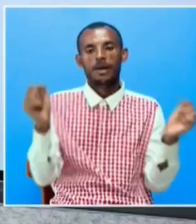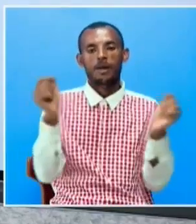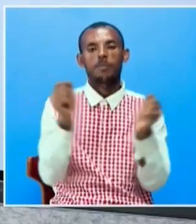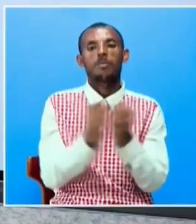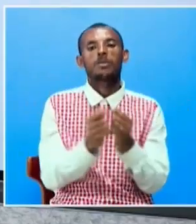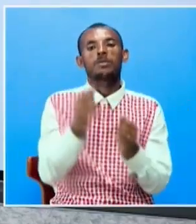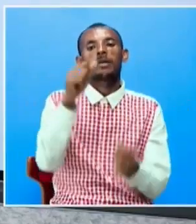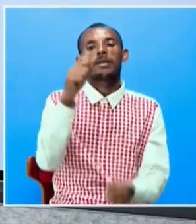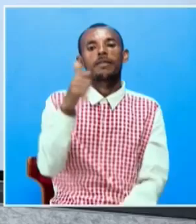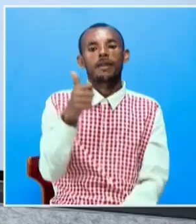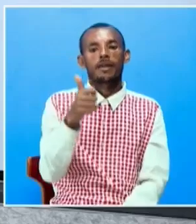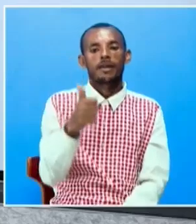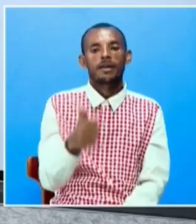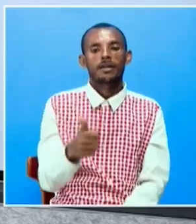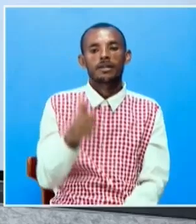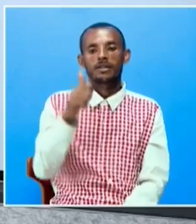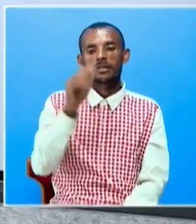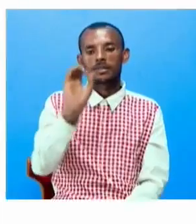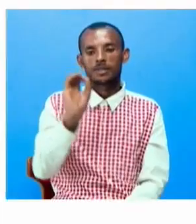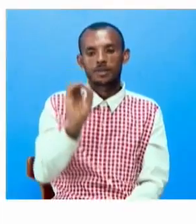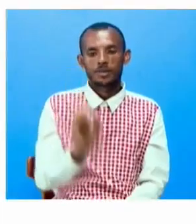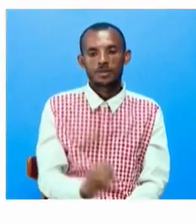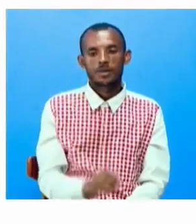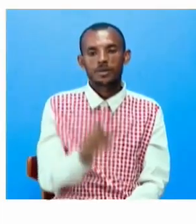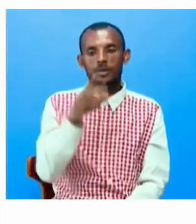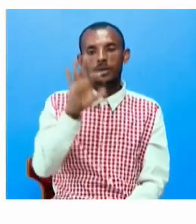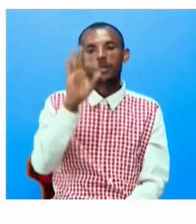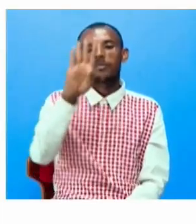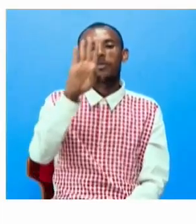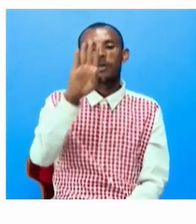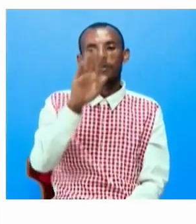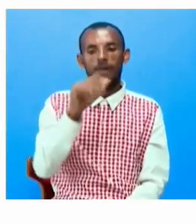10. That means it cancels out 0. So you have 4 over 10.